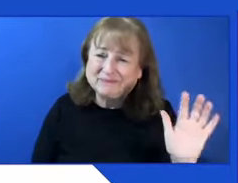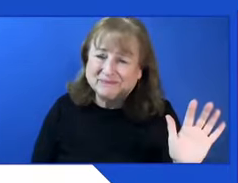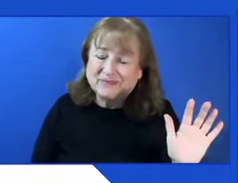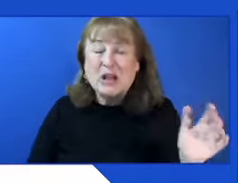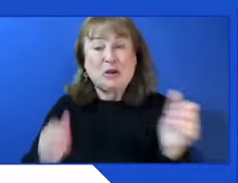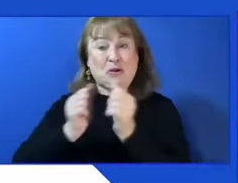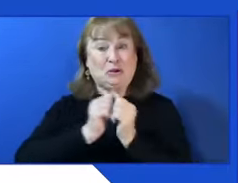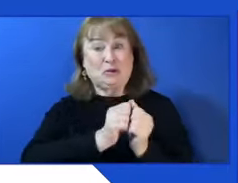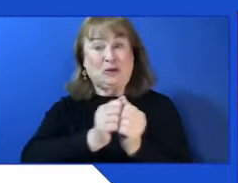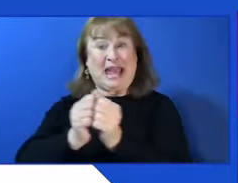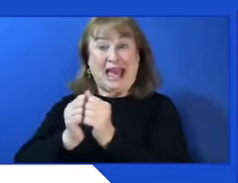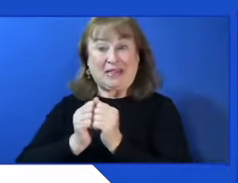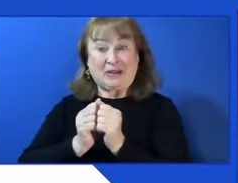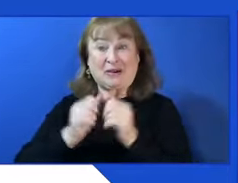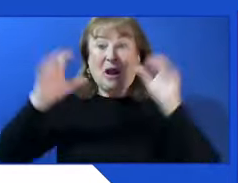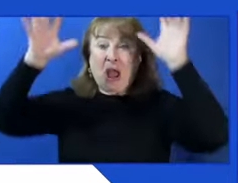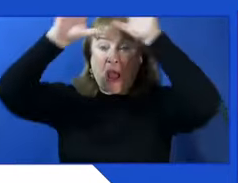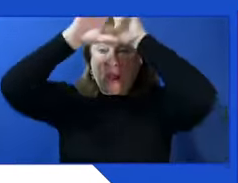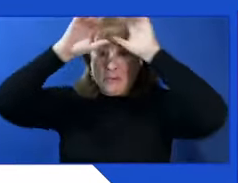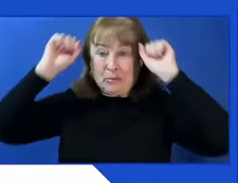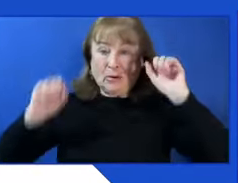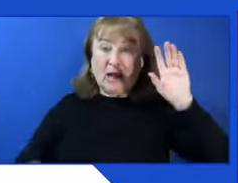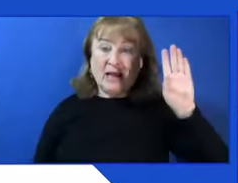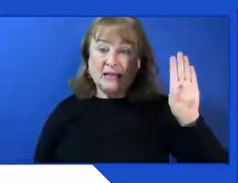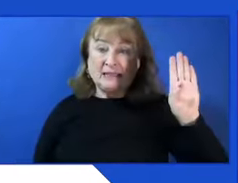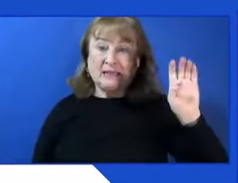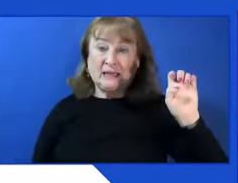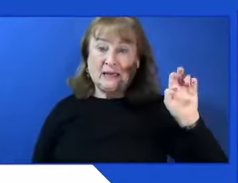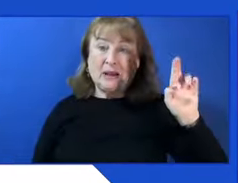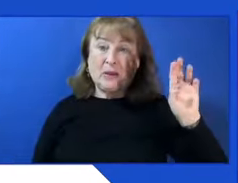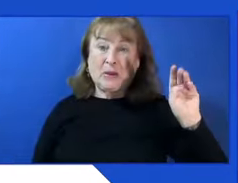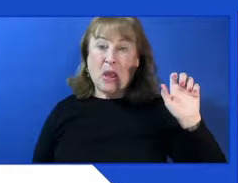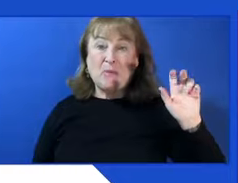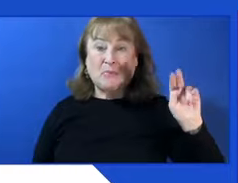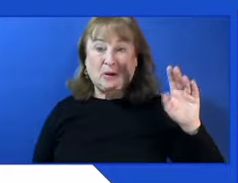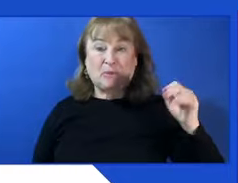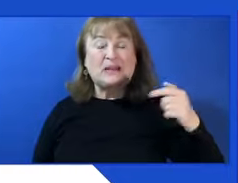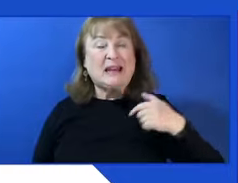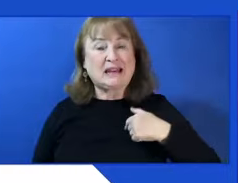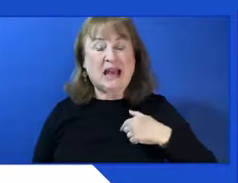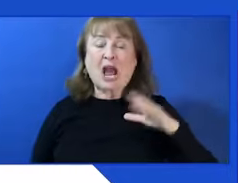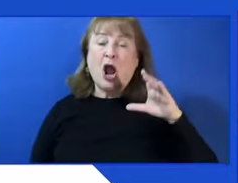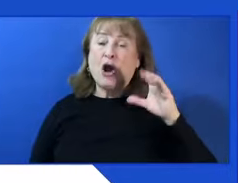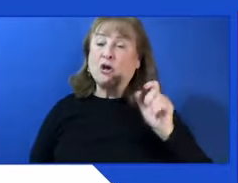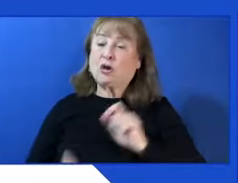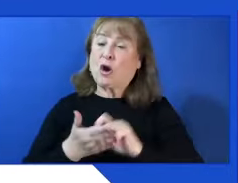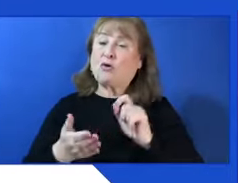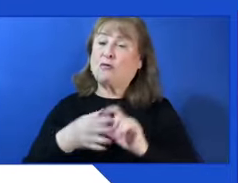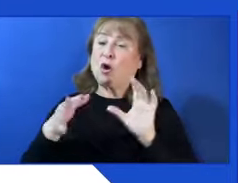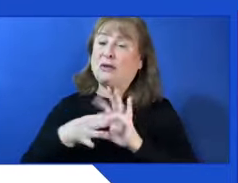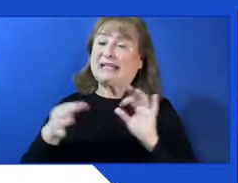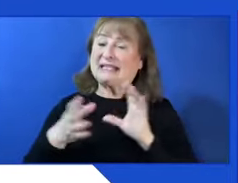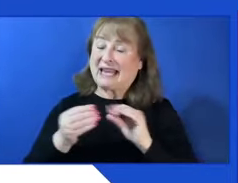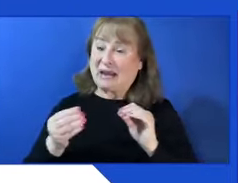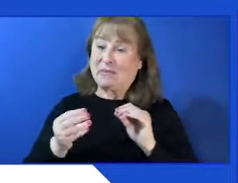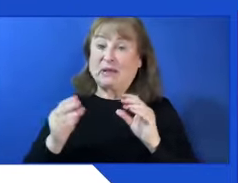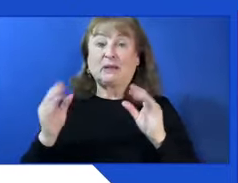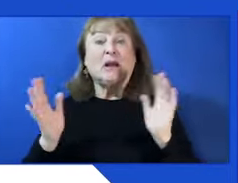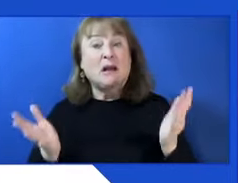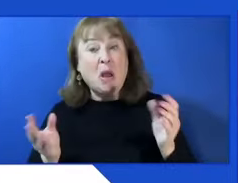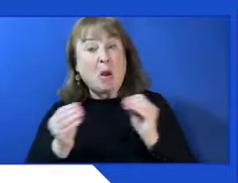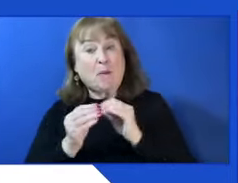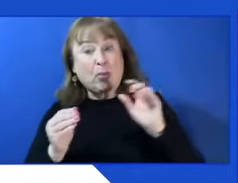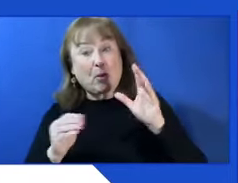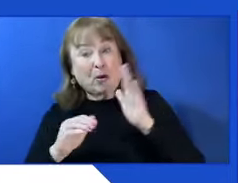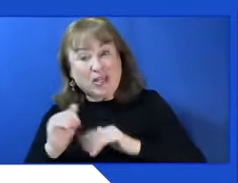Together, President Berman and I co-wrote a statement that more than 100 other college